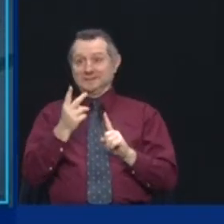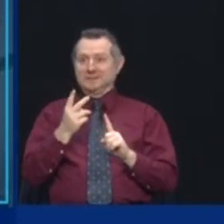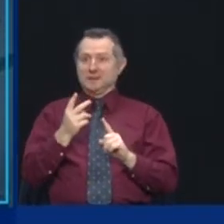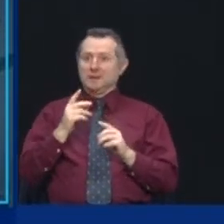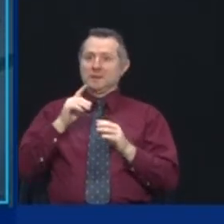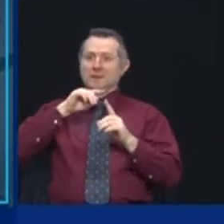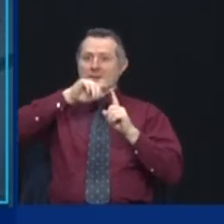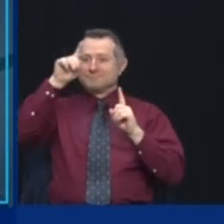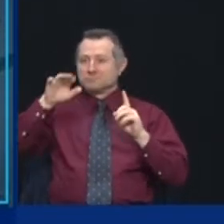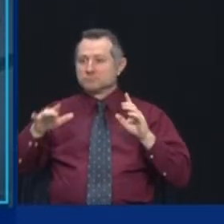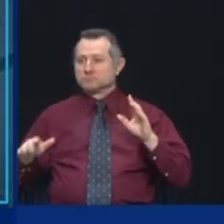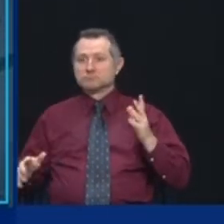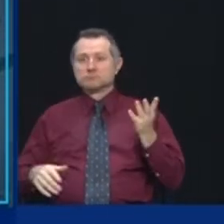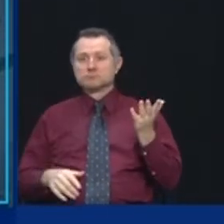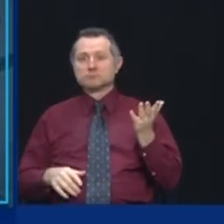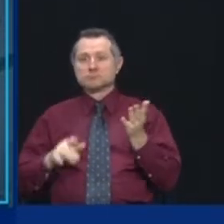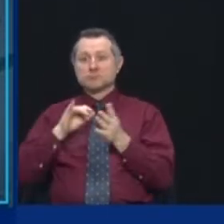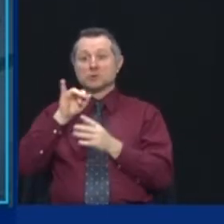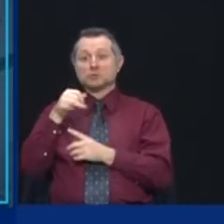January, we're at